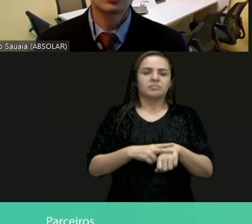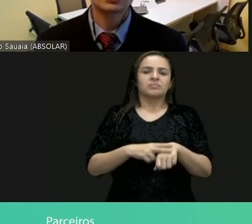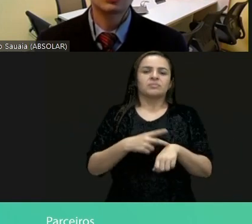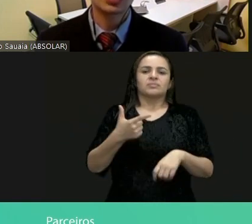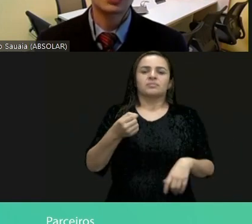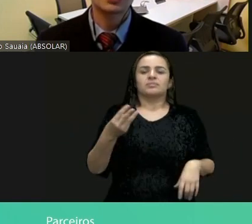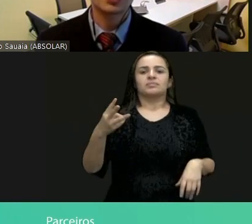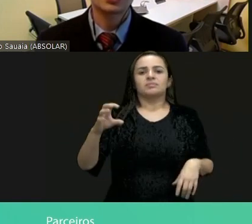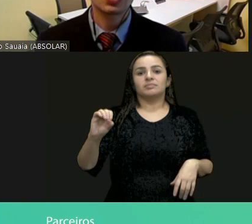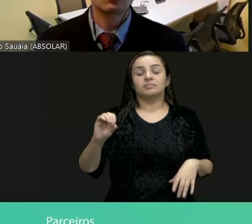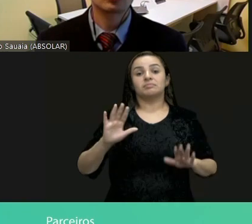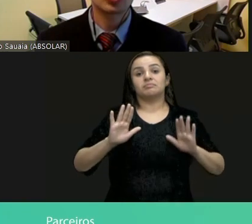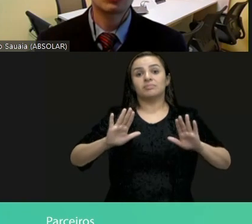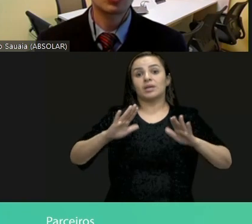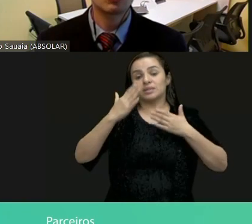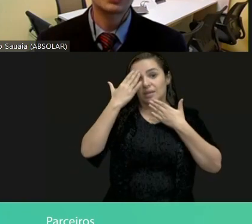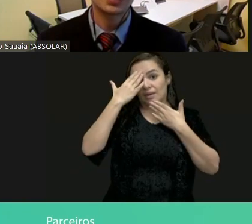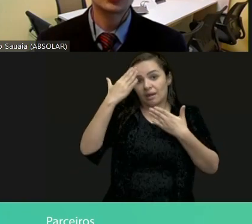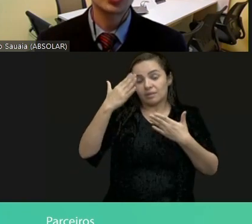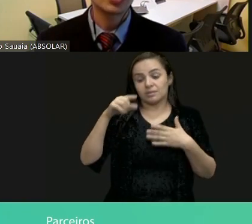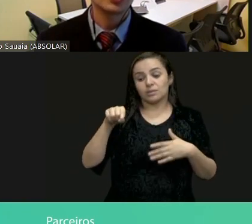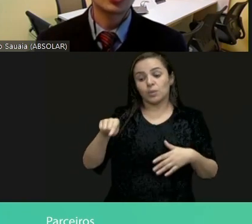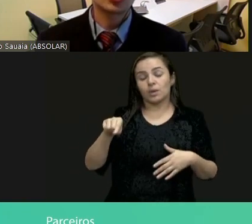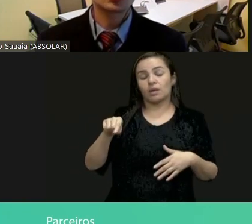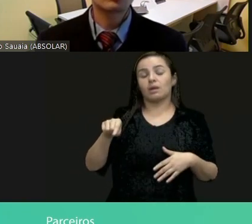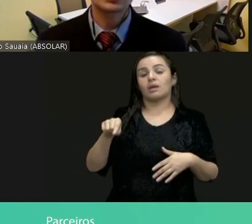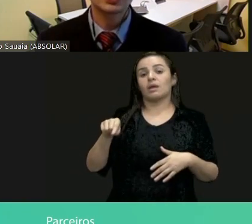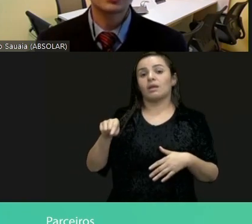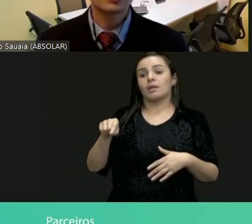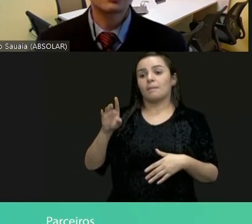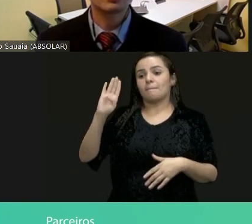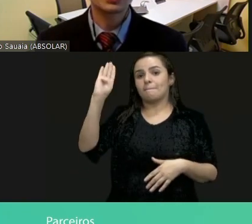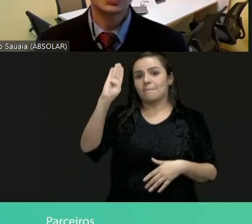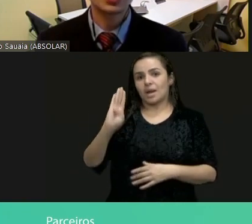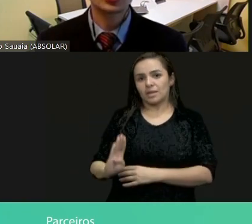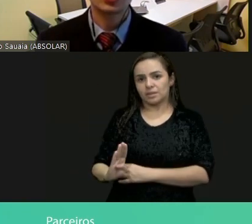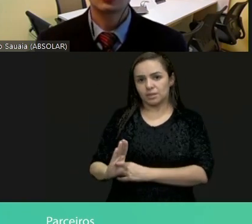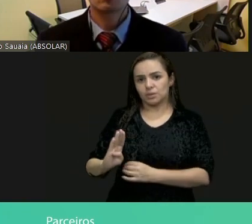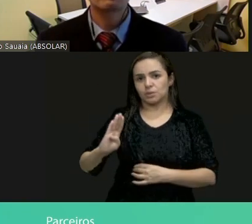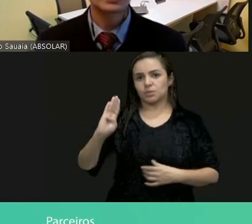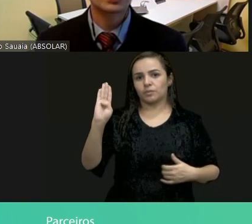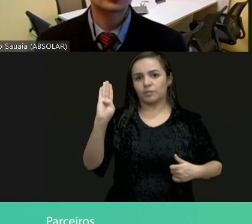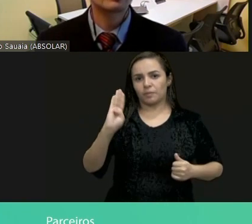but in the Brazilian case, this situation is important.